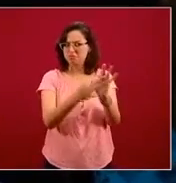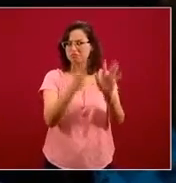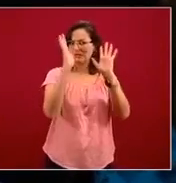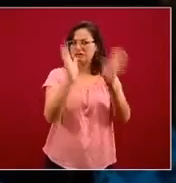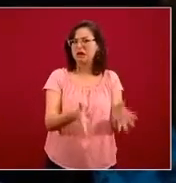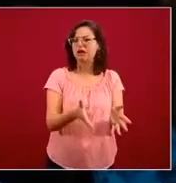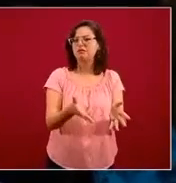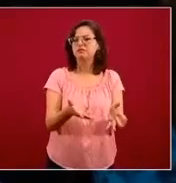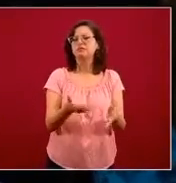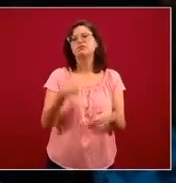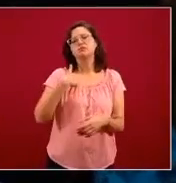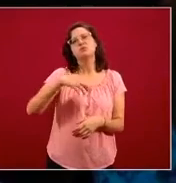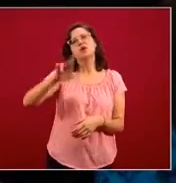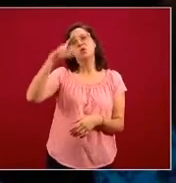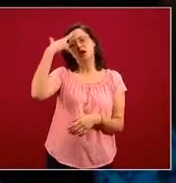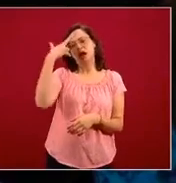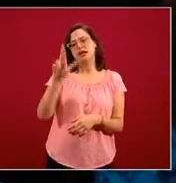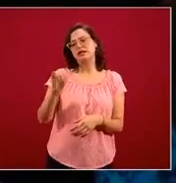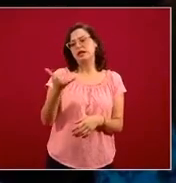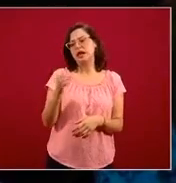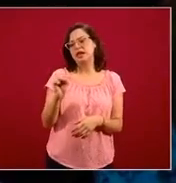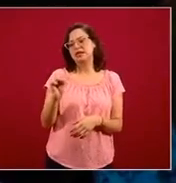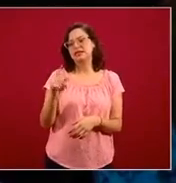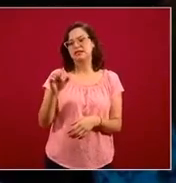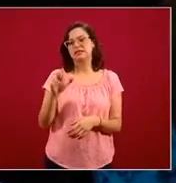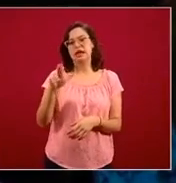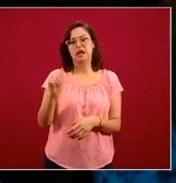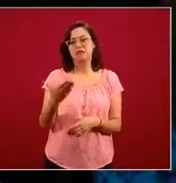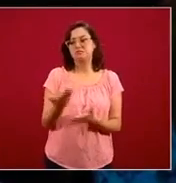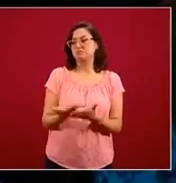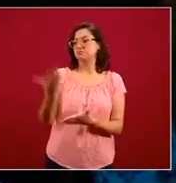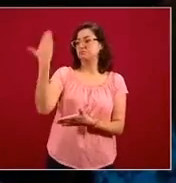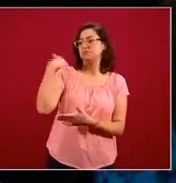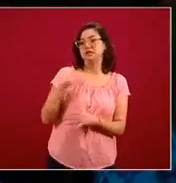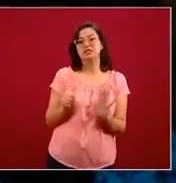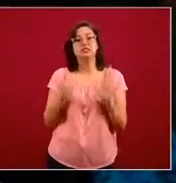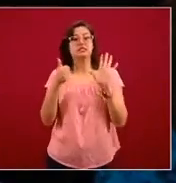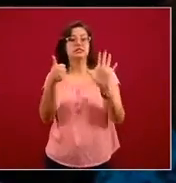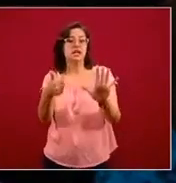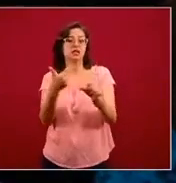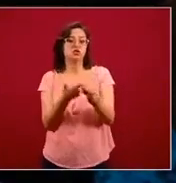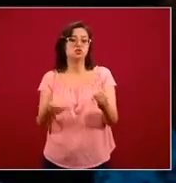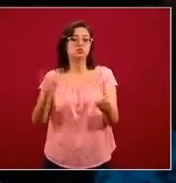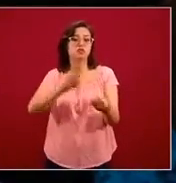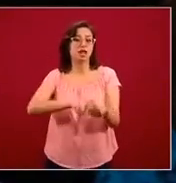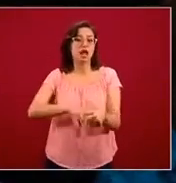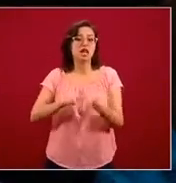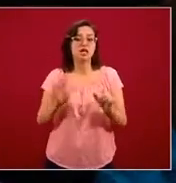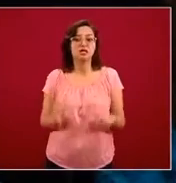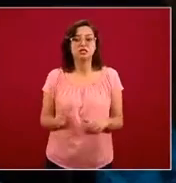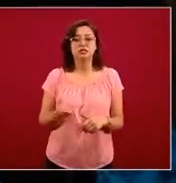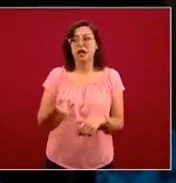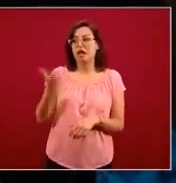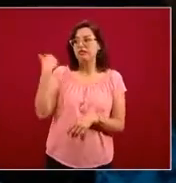How many hospitals have you retrofitted? You said 6, maybe 3 weeks